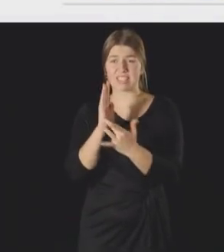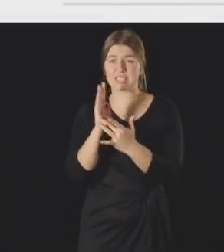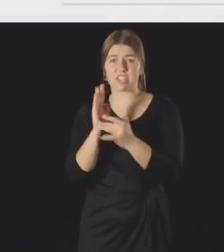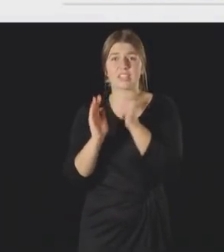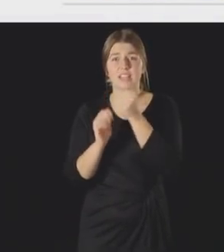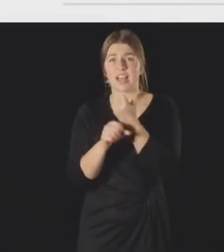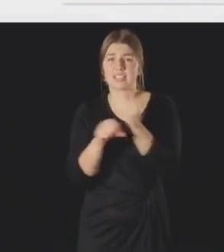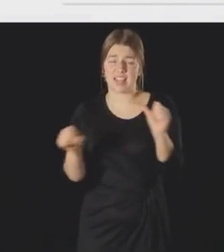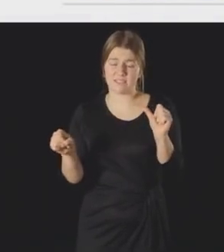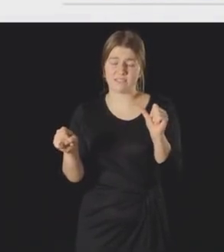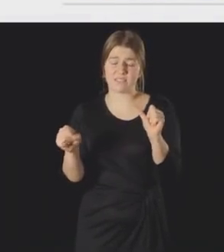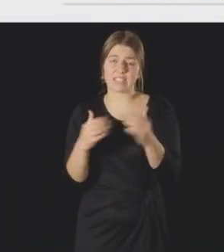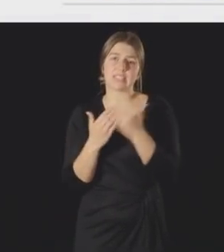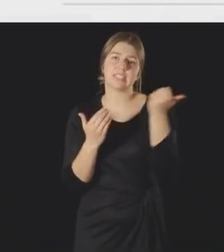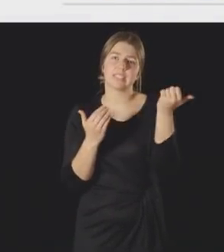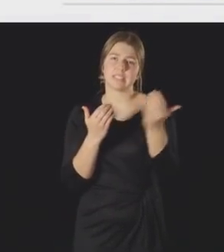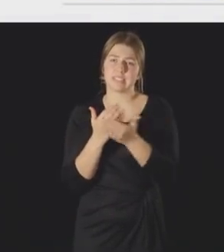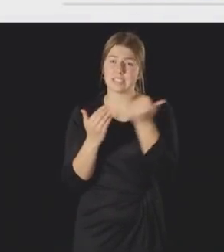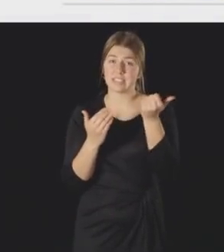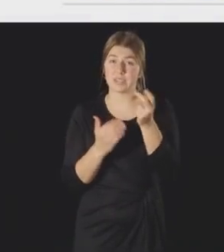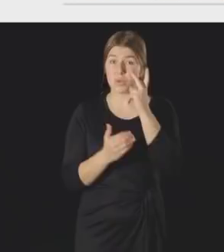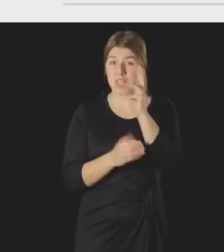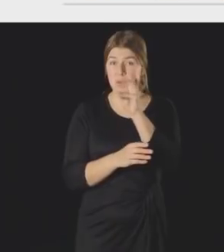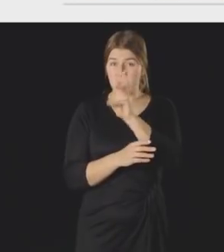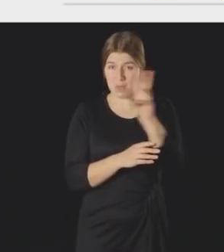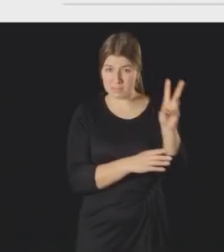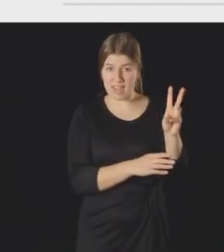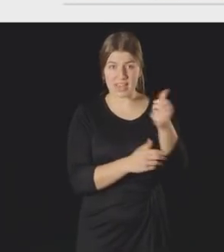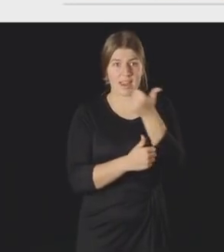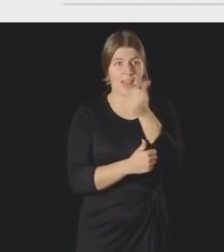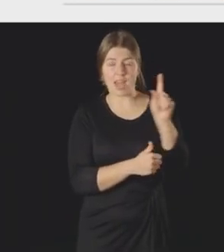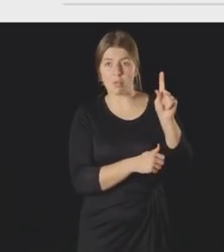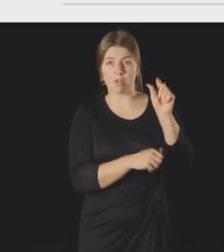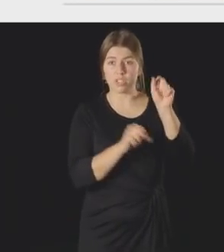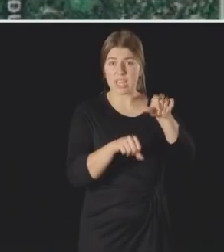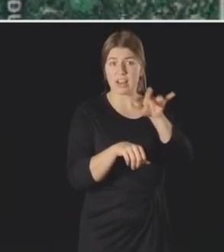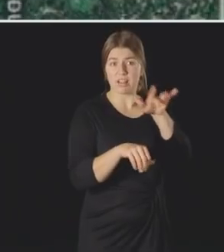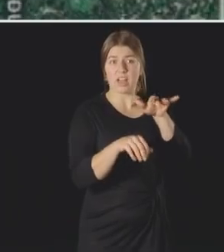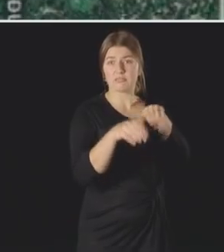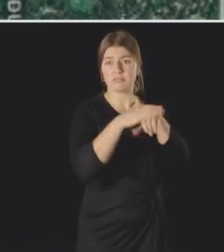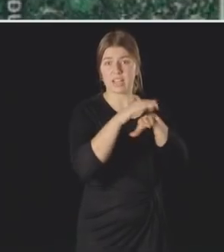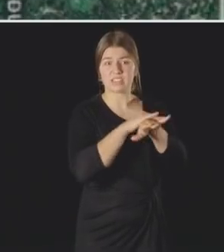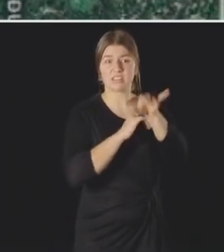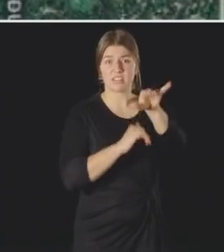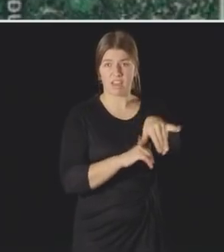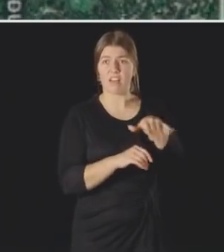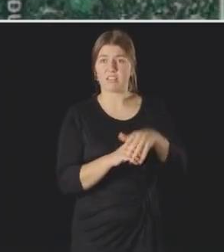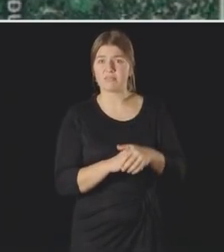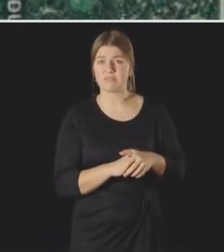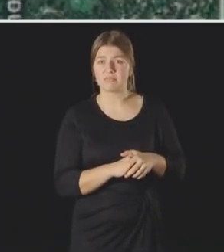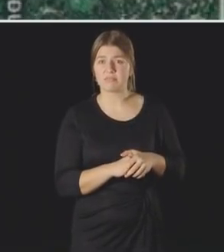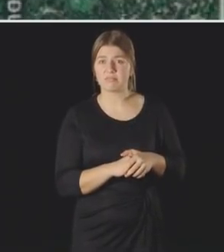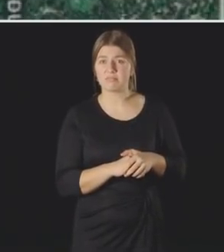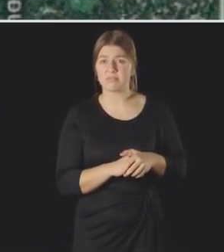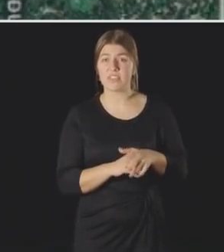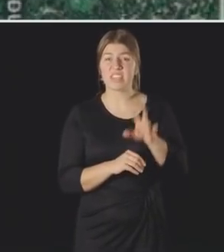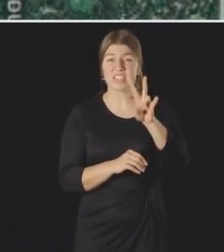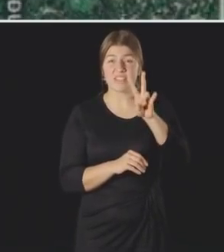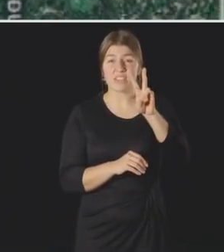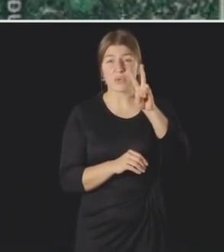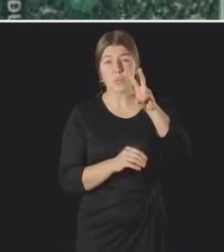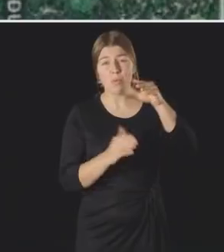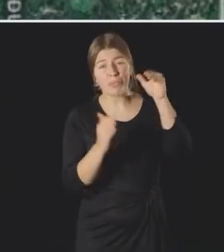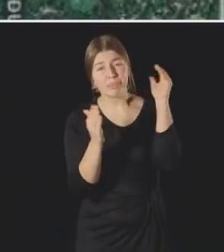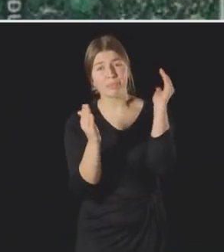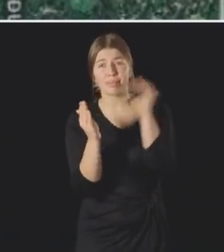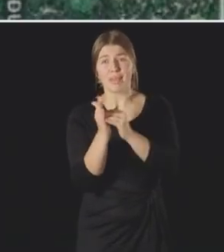and available to the public with all kinds of devices that are connected online. There's 72,000 cameras. Some